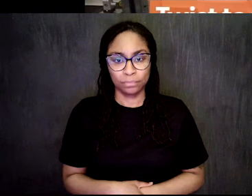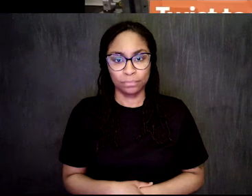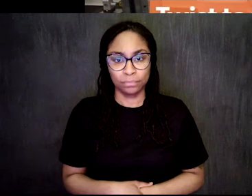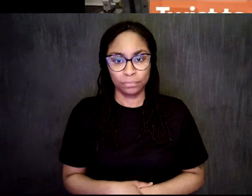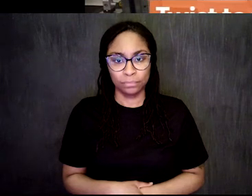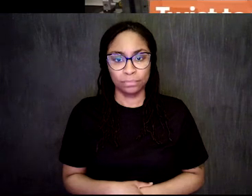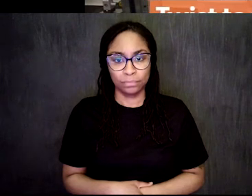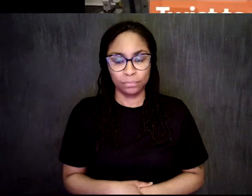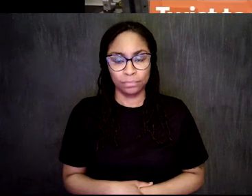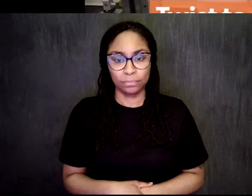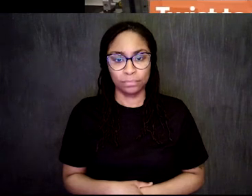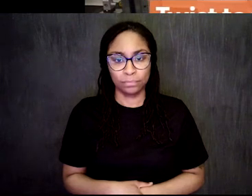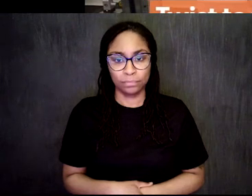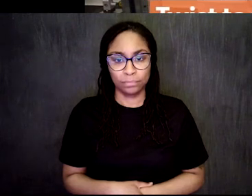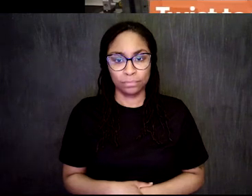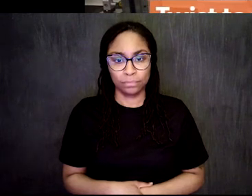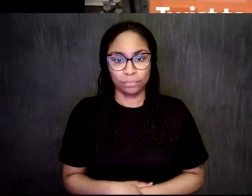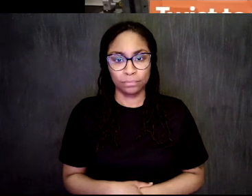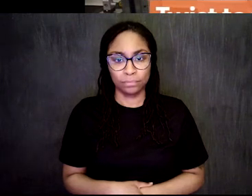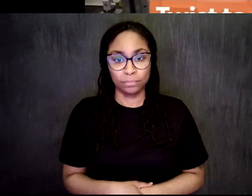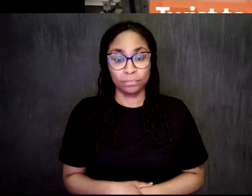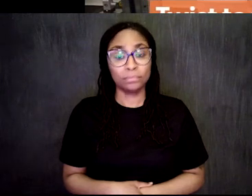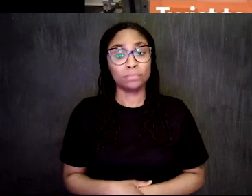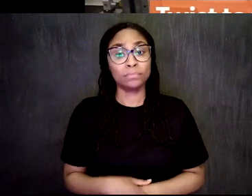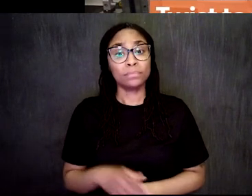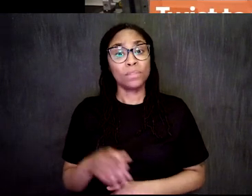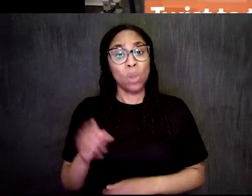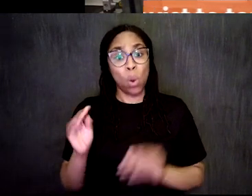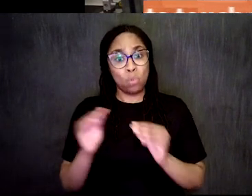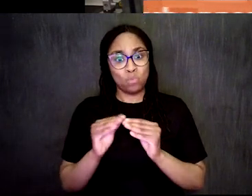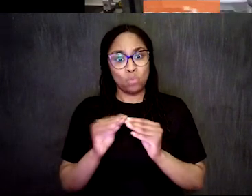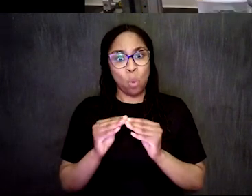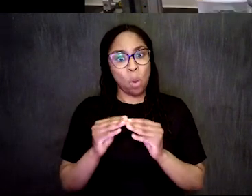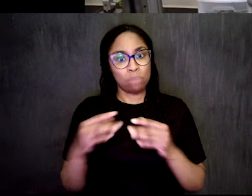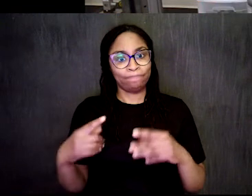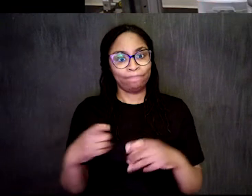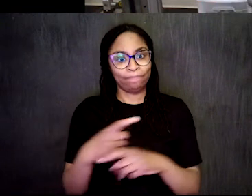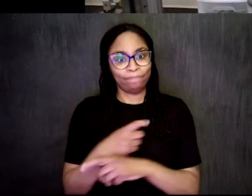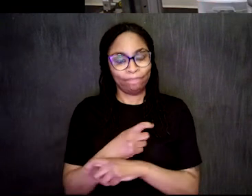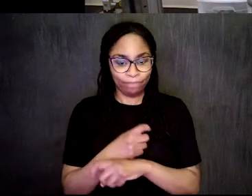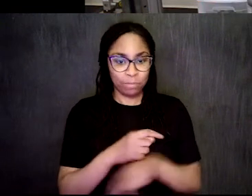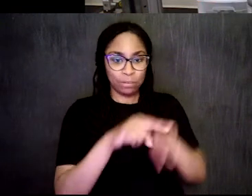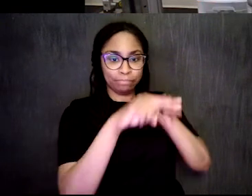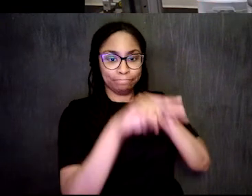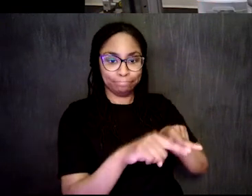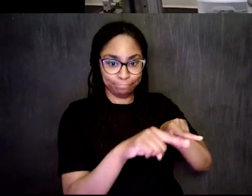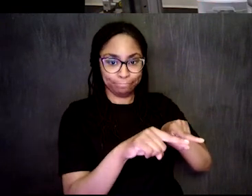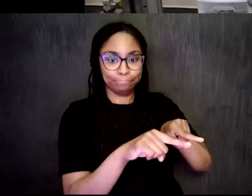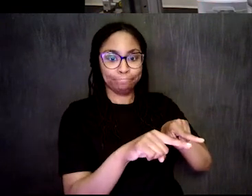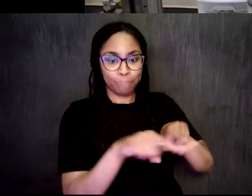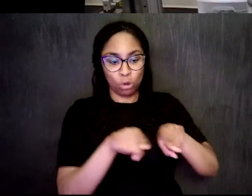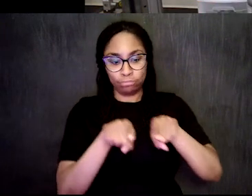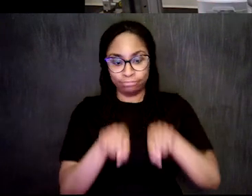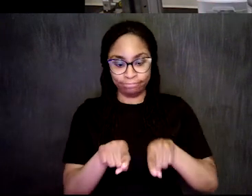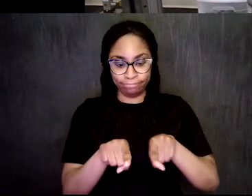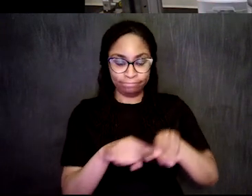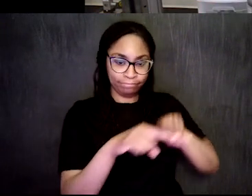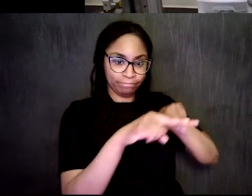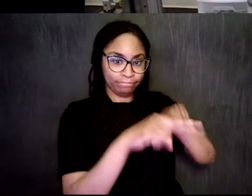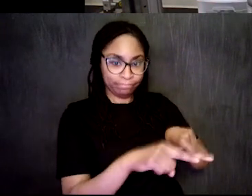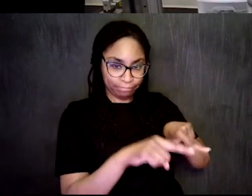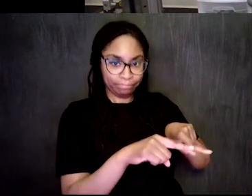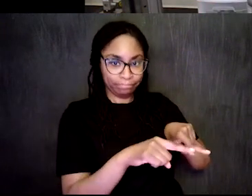your hands, and open back up. Or like I said, if you want to do it a little bit more difficult, you can put the